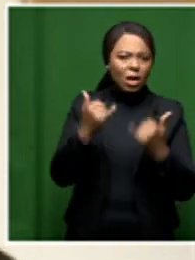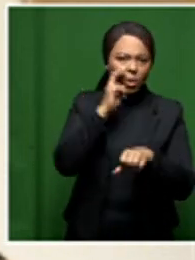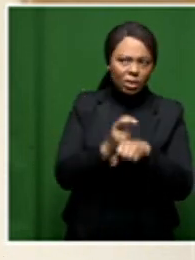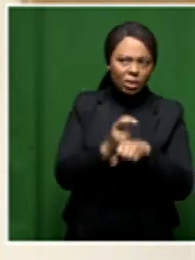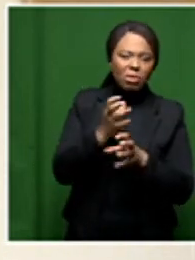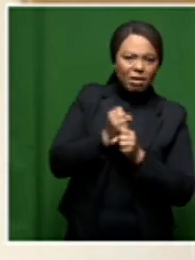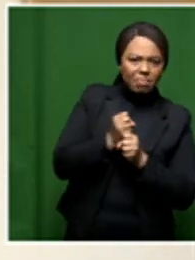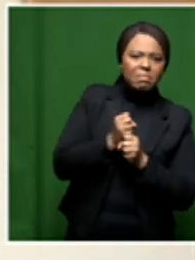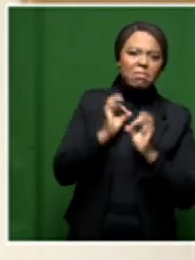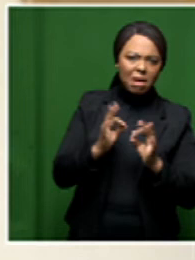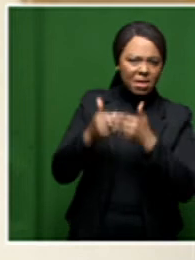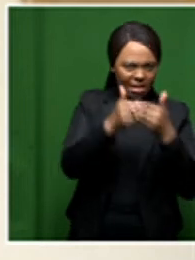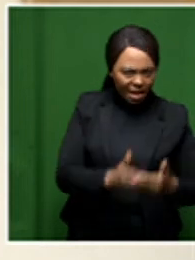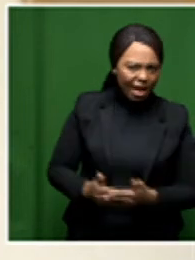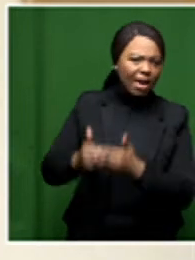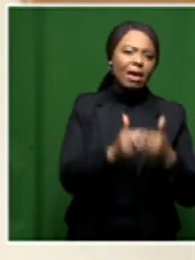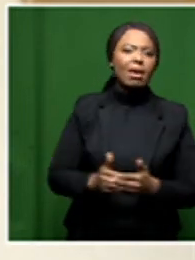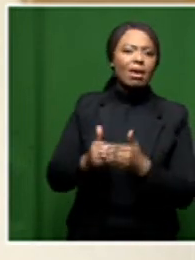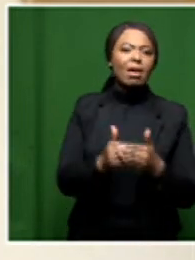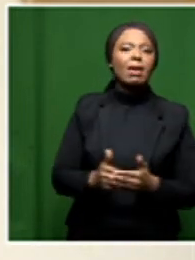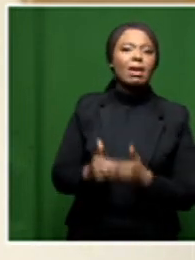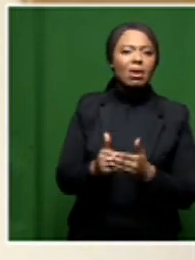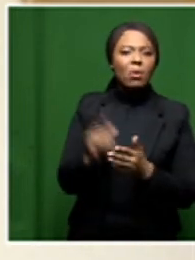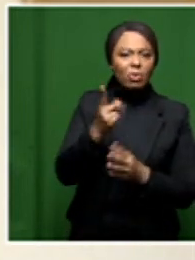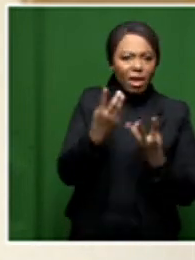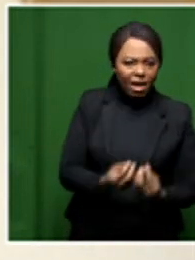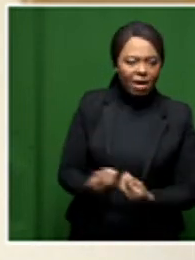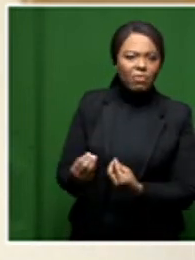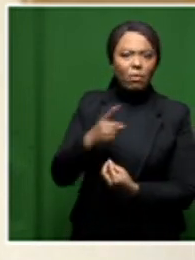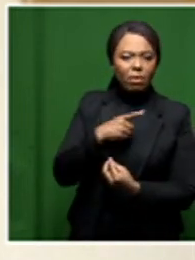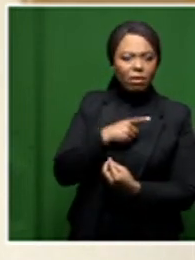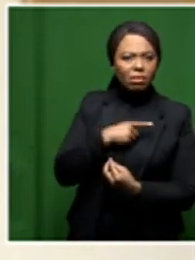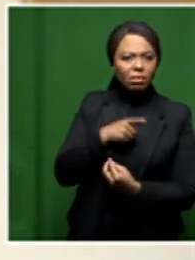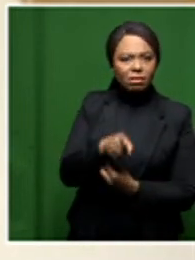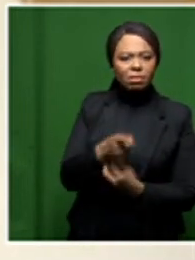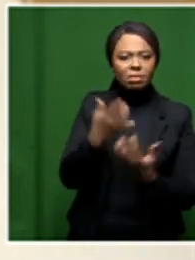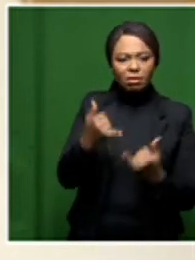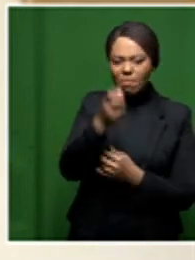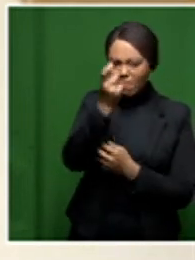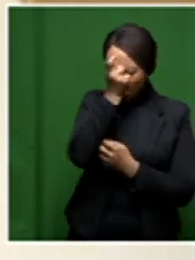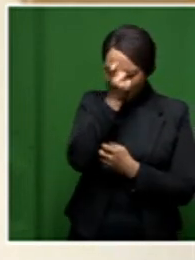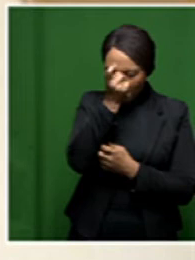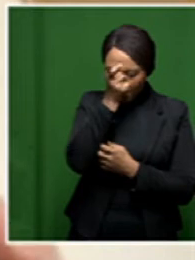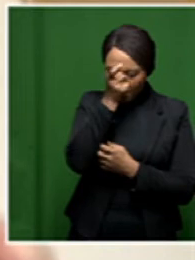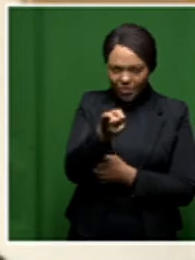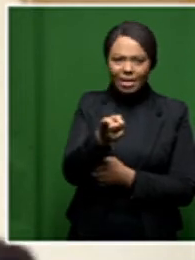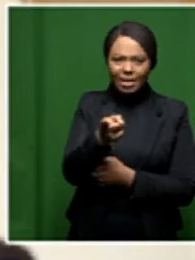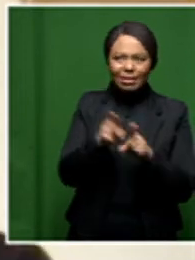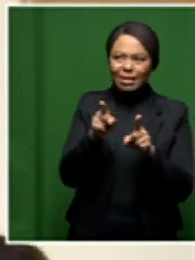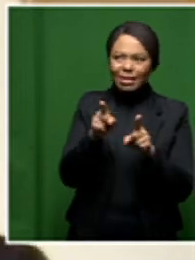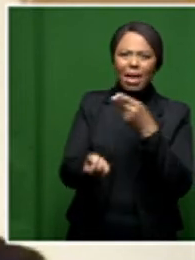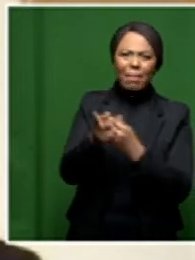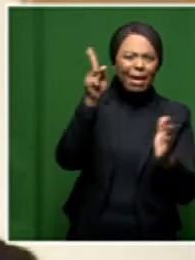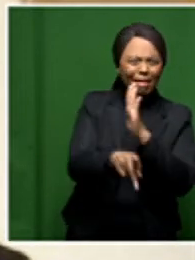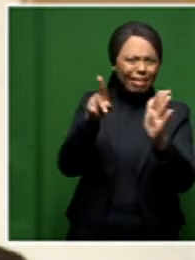what we have. Rhinos is one thing as well. The following generations might not even be able to experience something